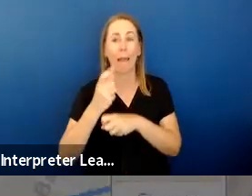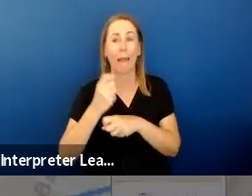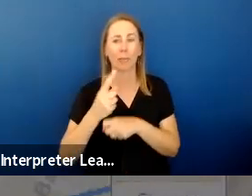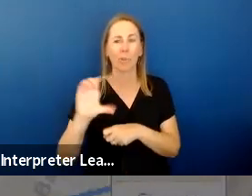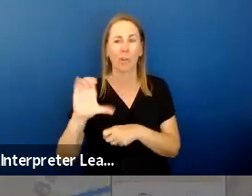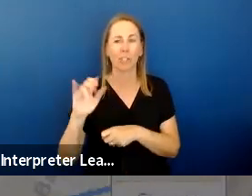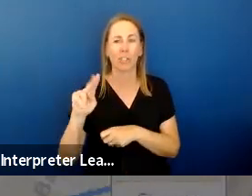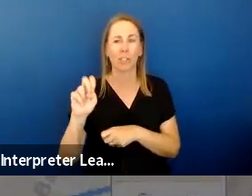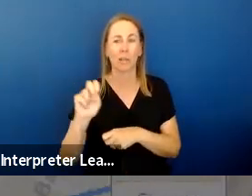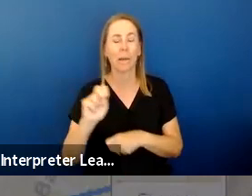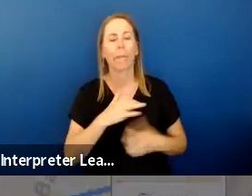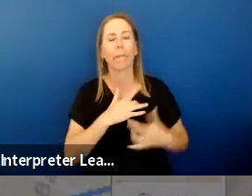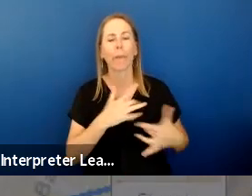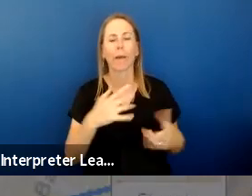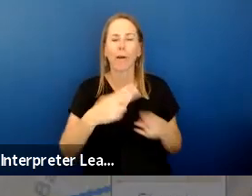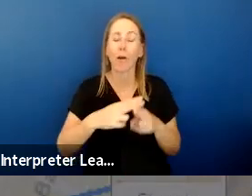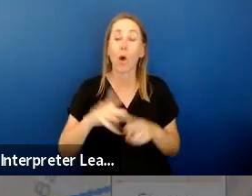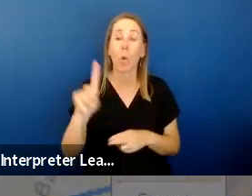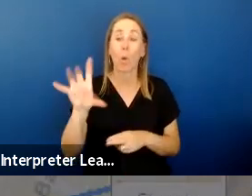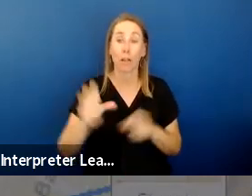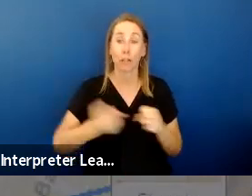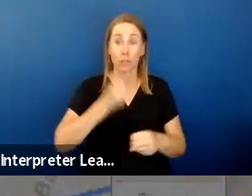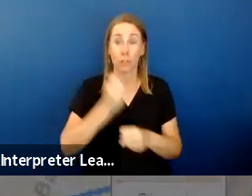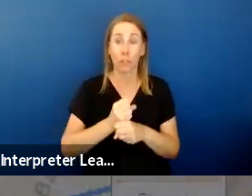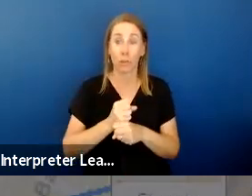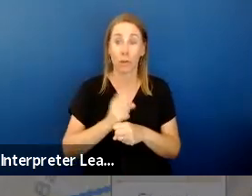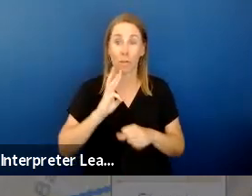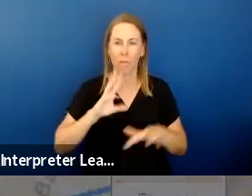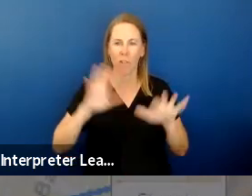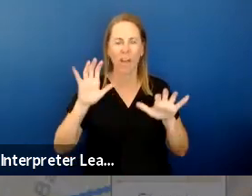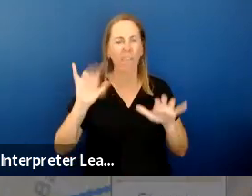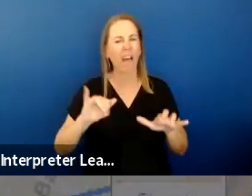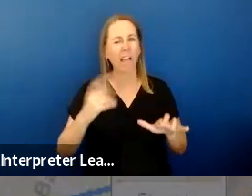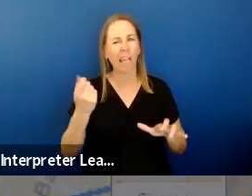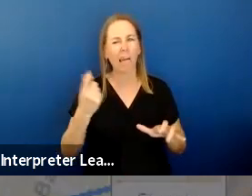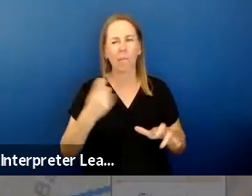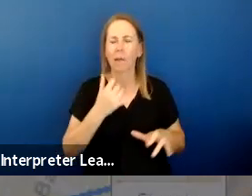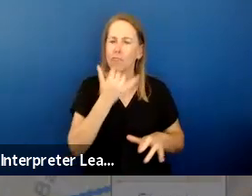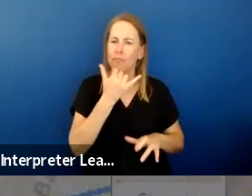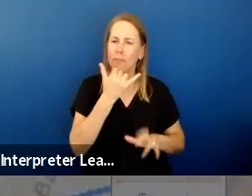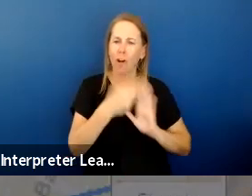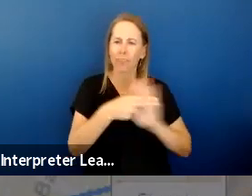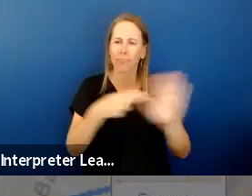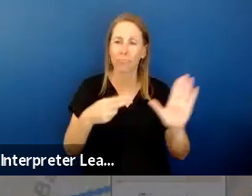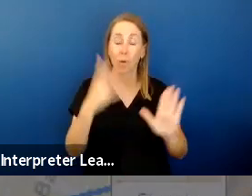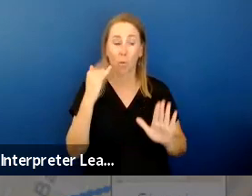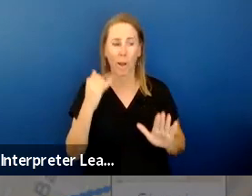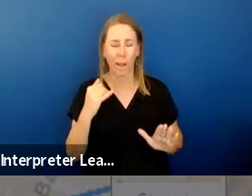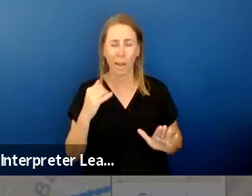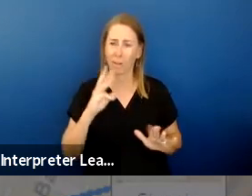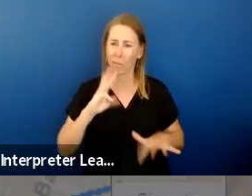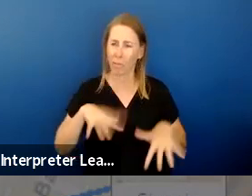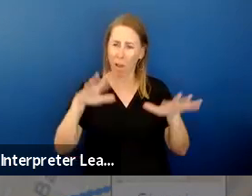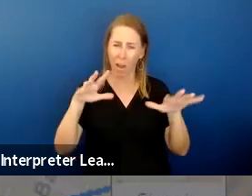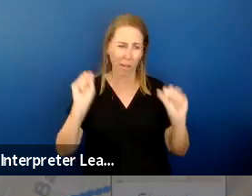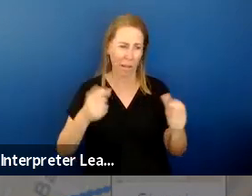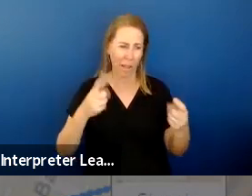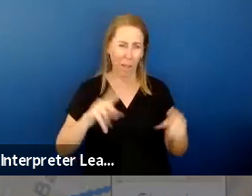as the 100-year flood. This is somewhat of a misnomer because the flood can happen multiple times in a 100-year period.